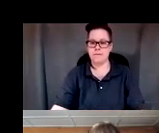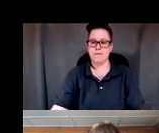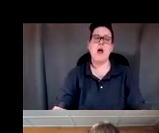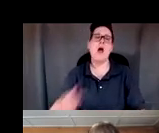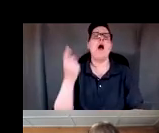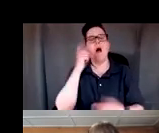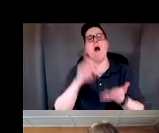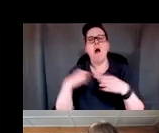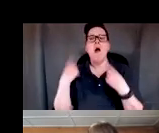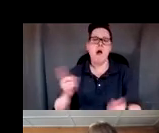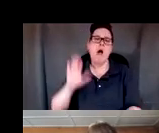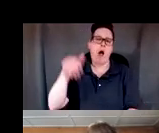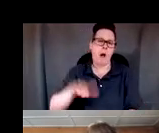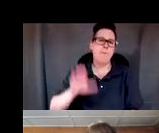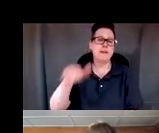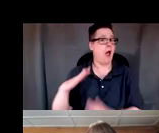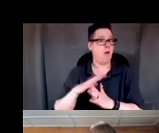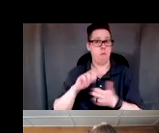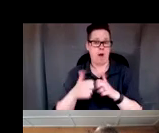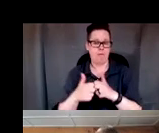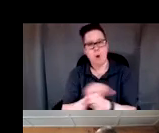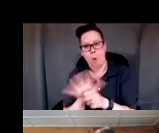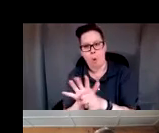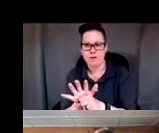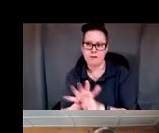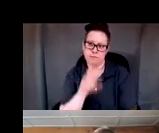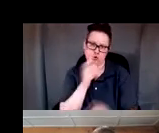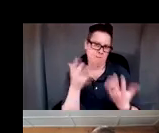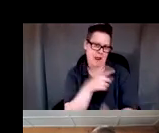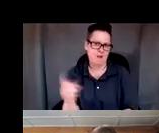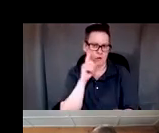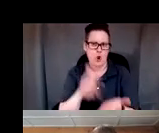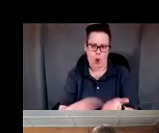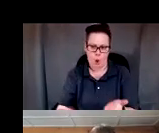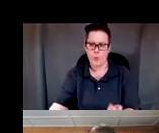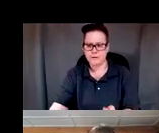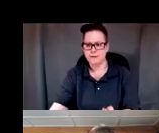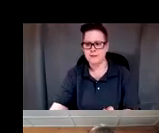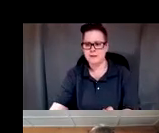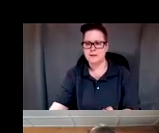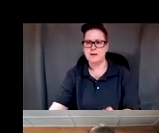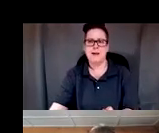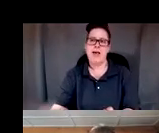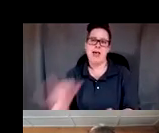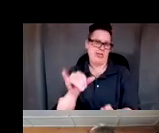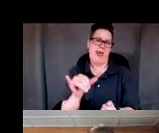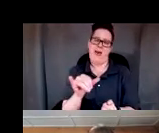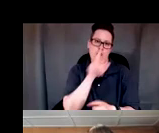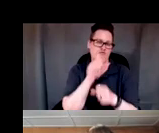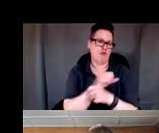with it. The biggest problem we saw was COVID, which I'm sure a lot of people have seen. COVID really, really hindered a lot